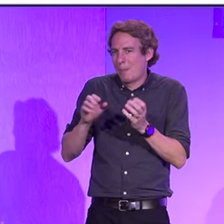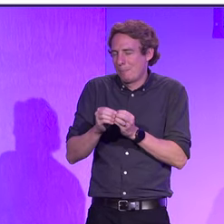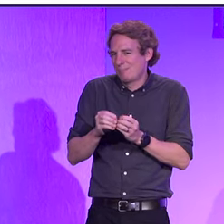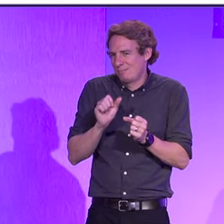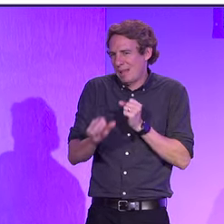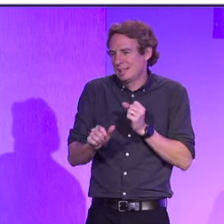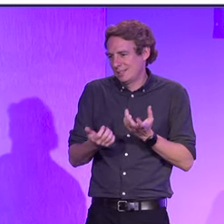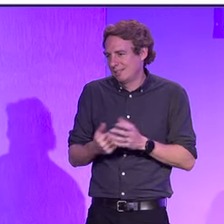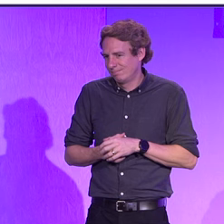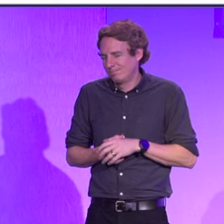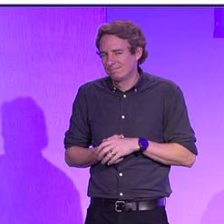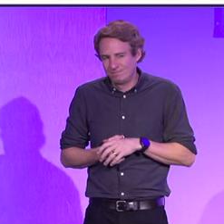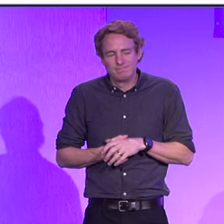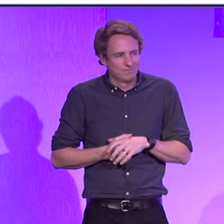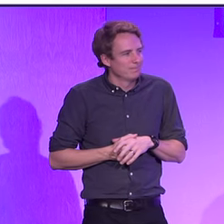if you know what I mean.